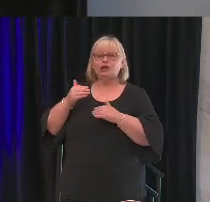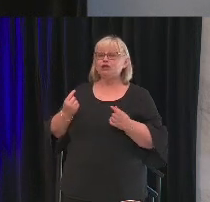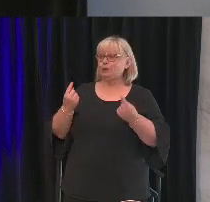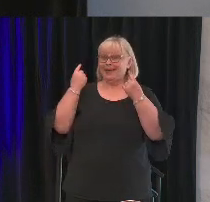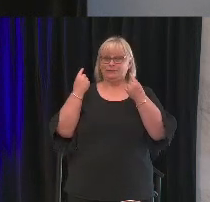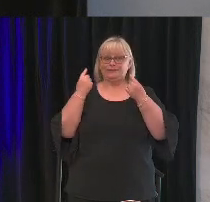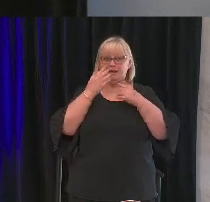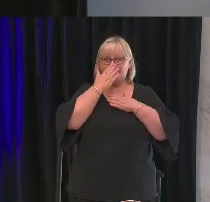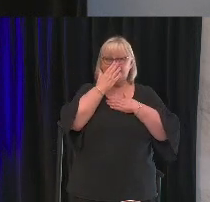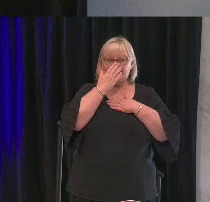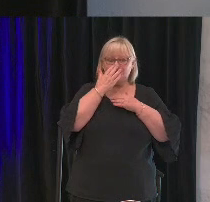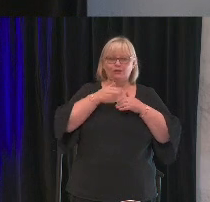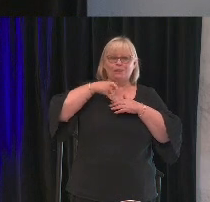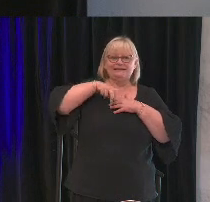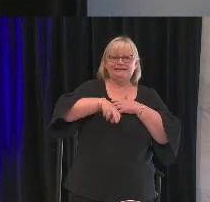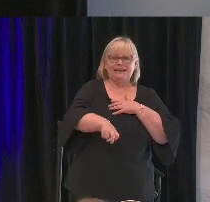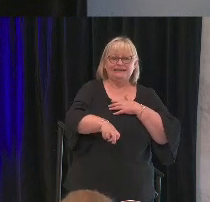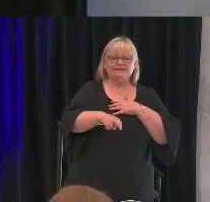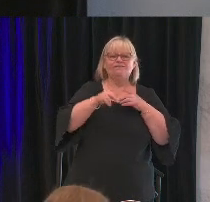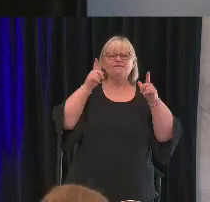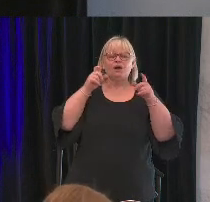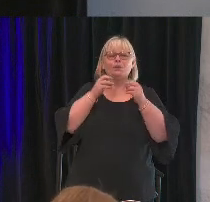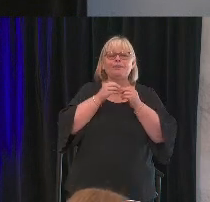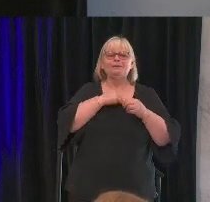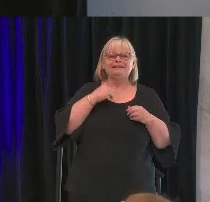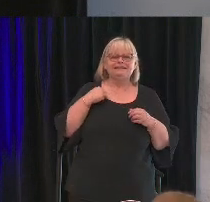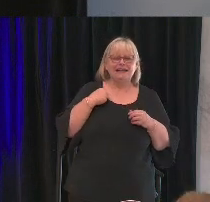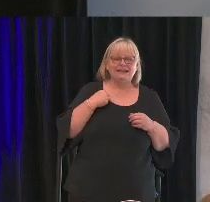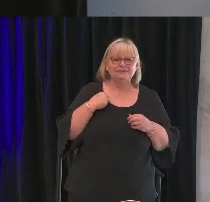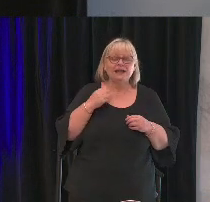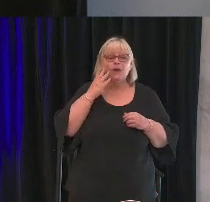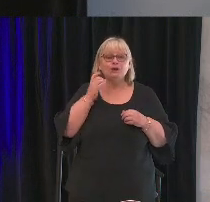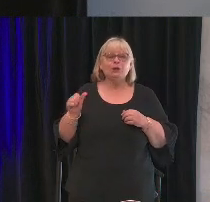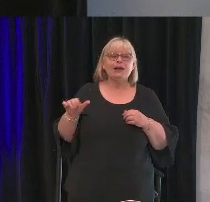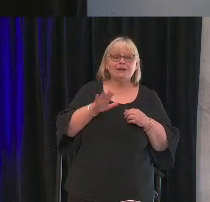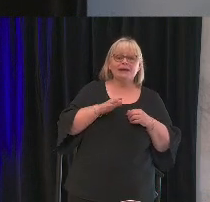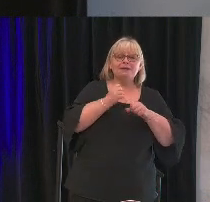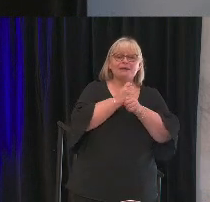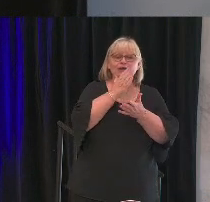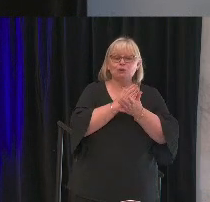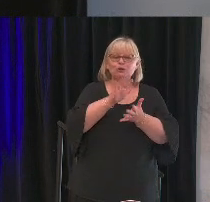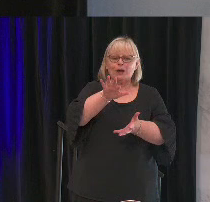library staircase for some photographs with the Minister. And when you return, please make sure to